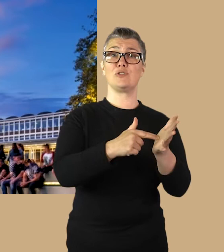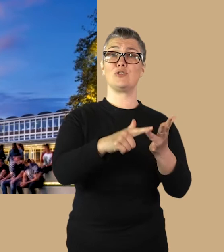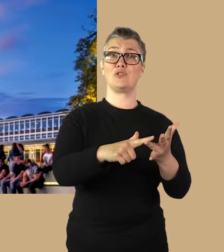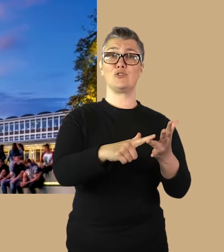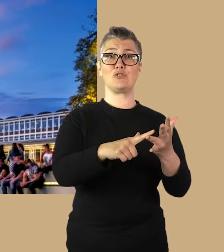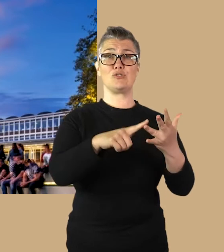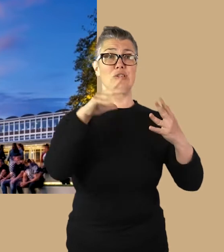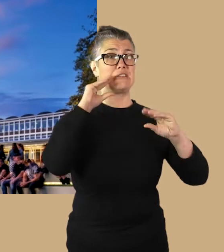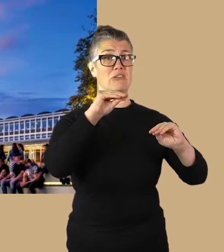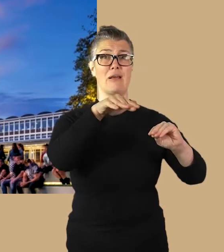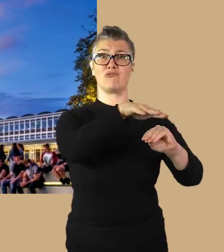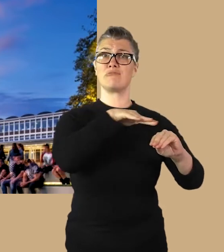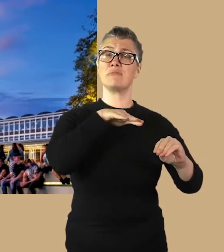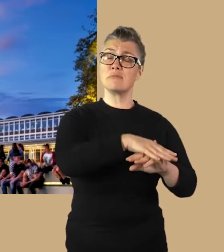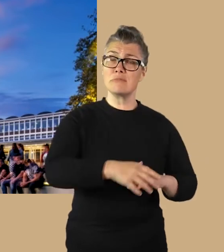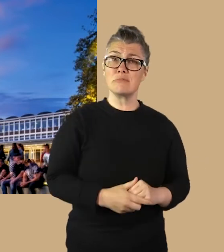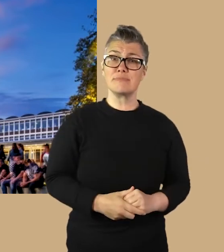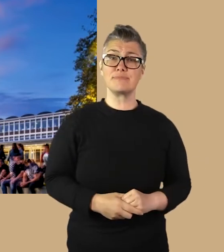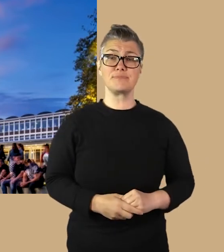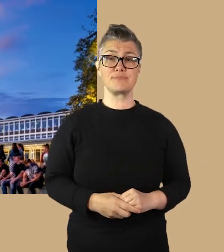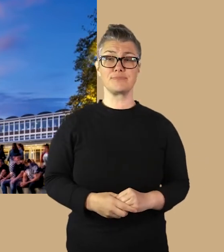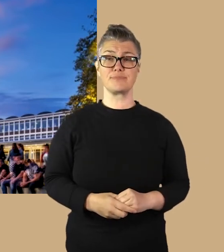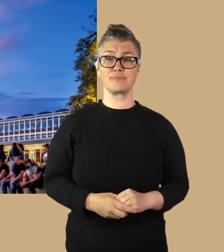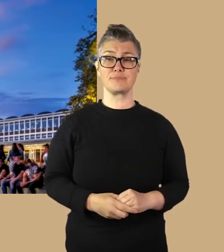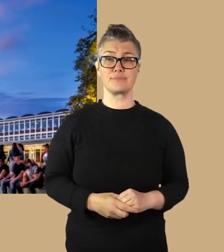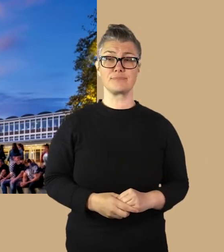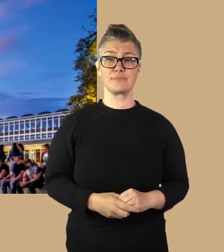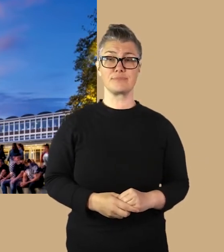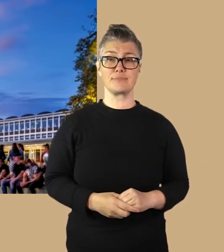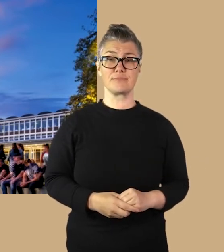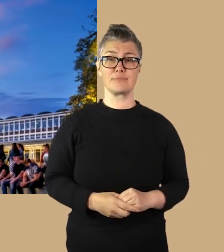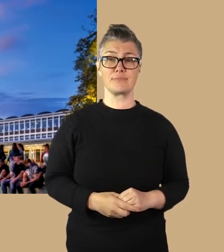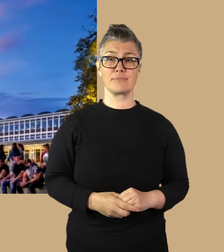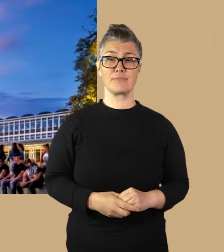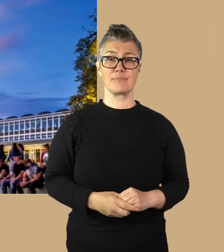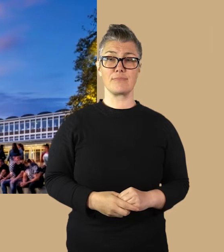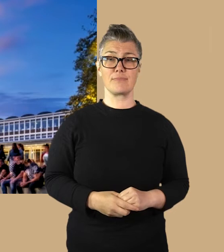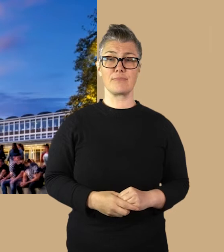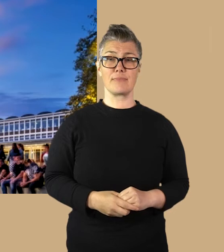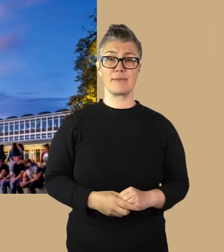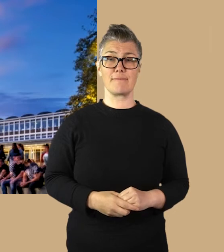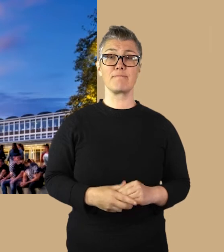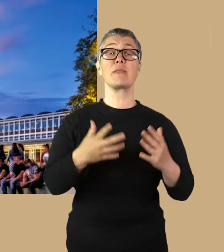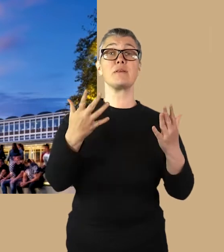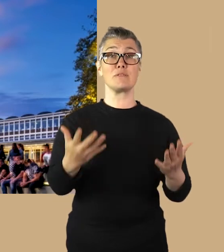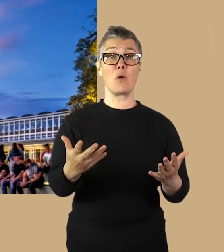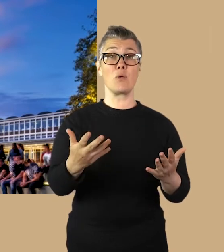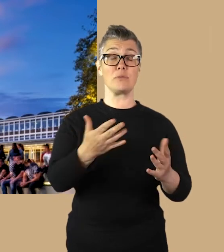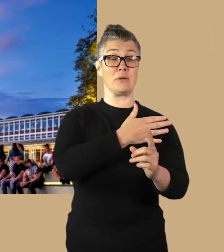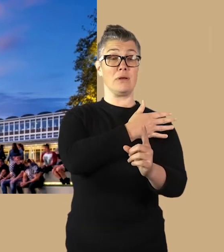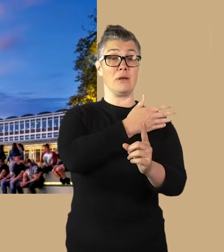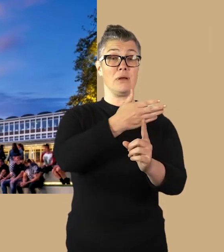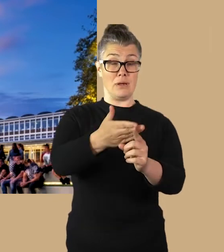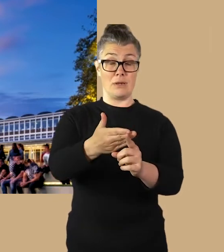needs. So those were the actual barriers that I faced during my time in